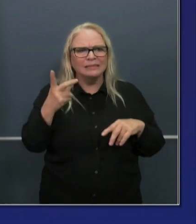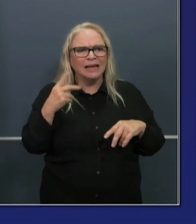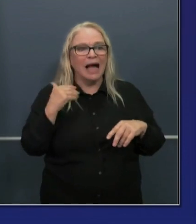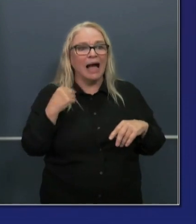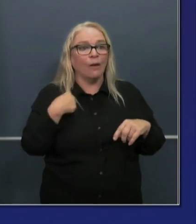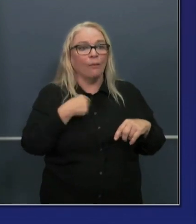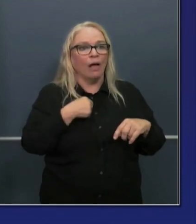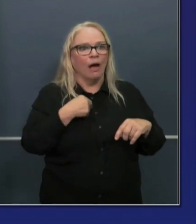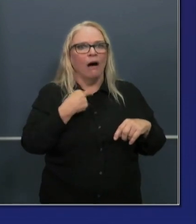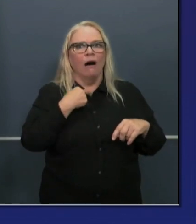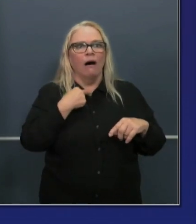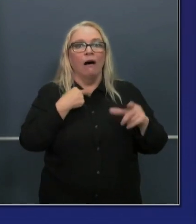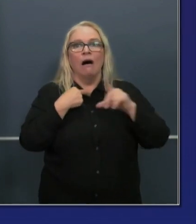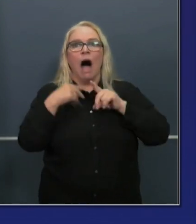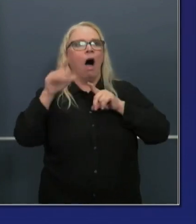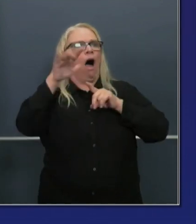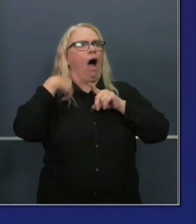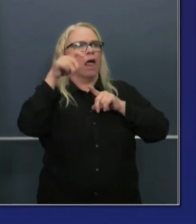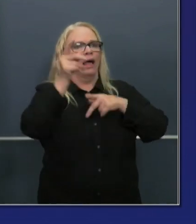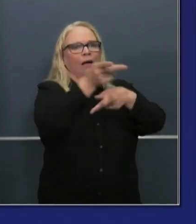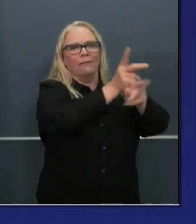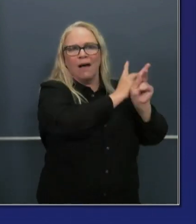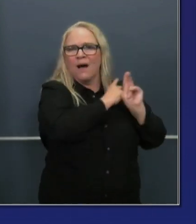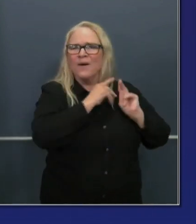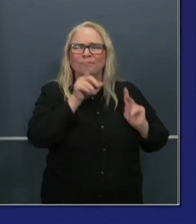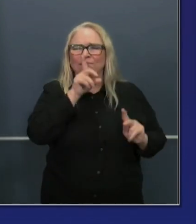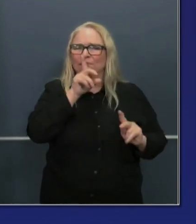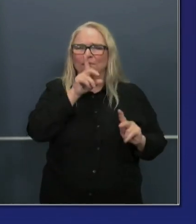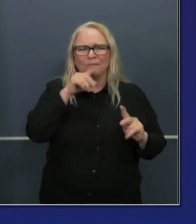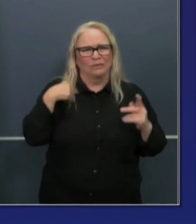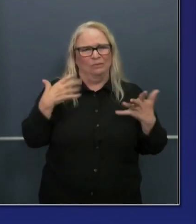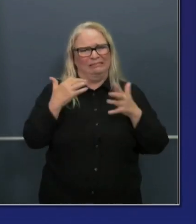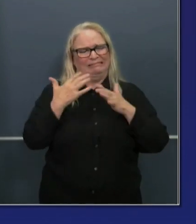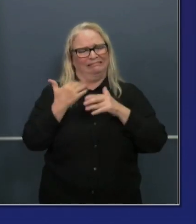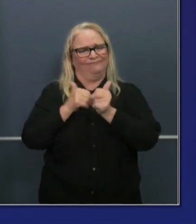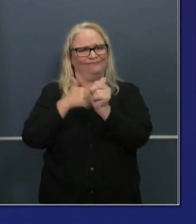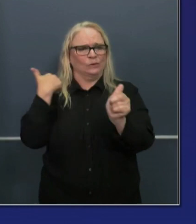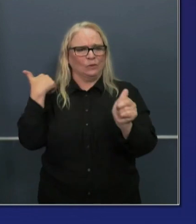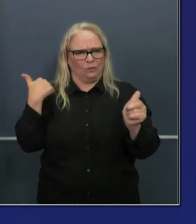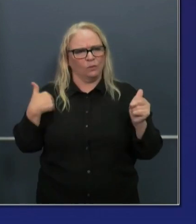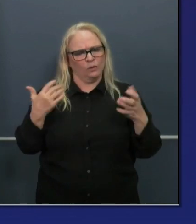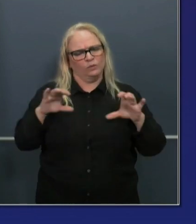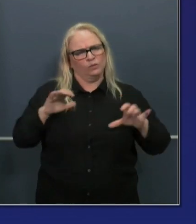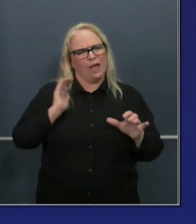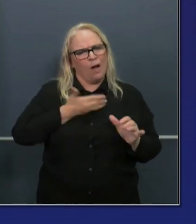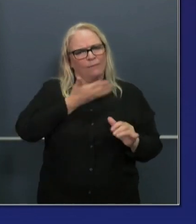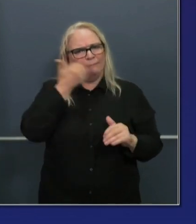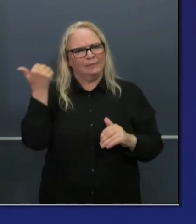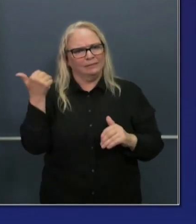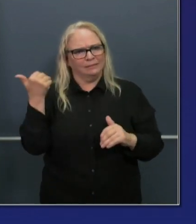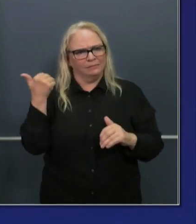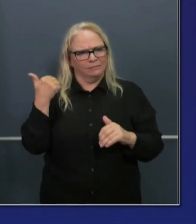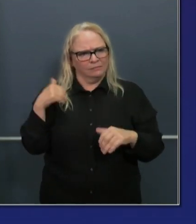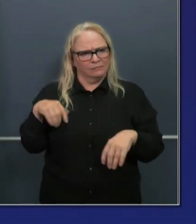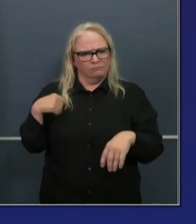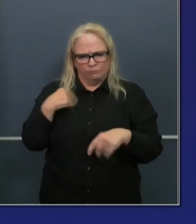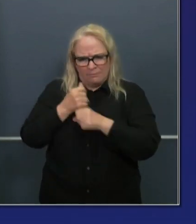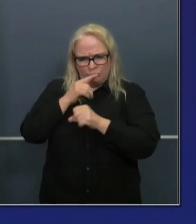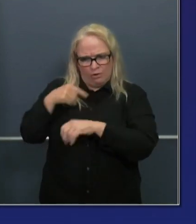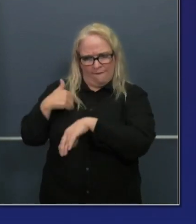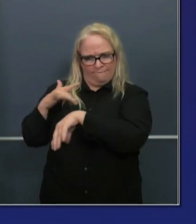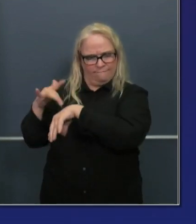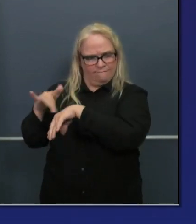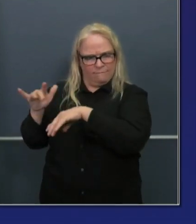we are moving forward at this moment in terms of our mitigation and suppression strategies and making the announcements we're making